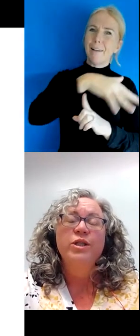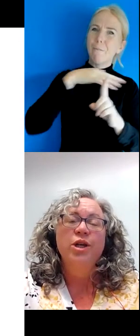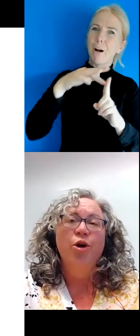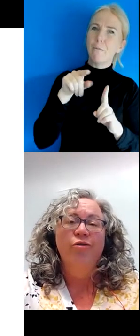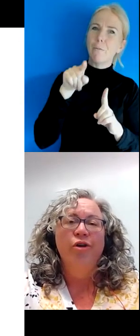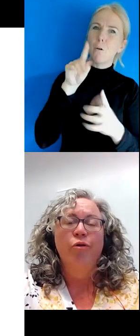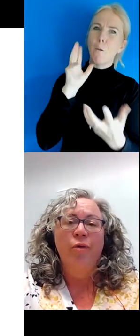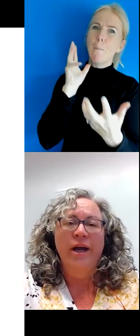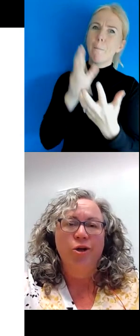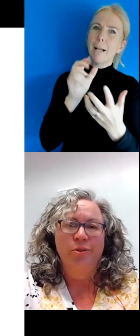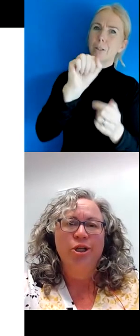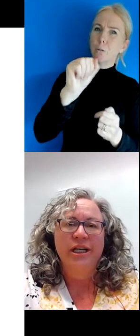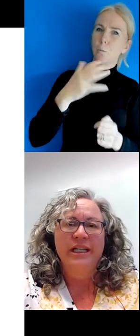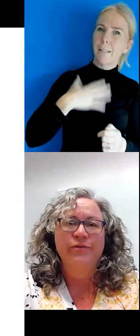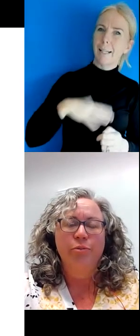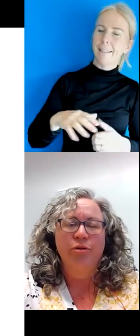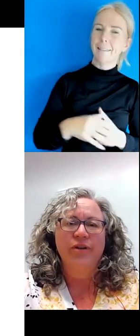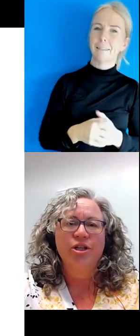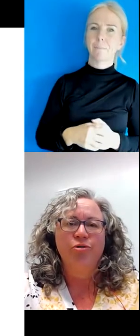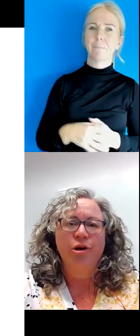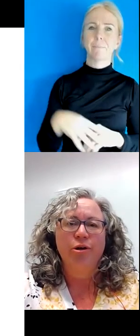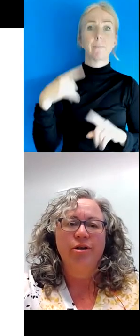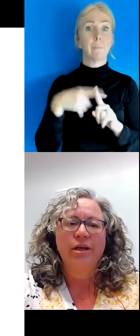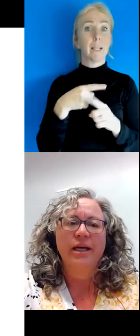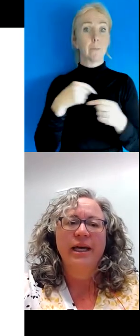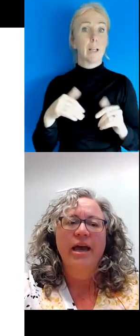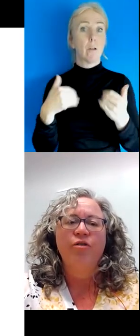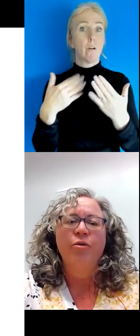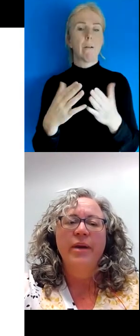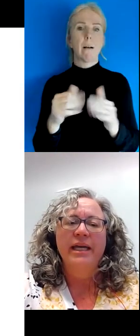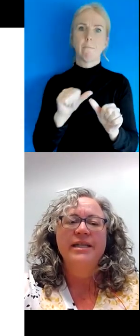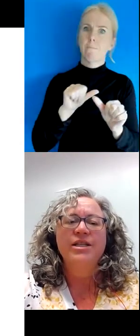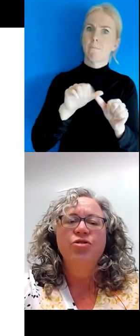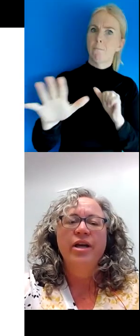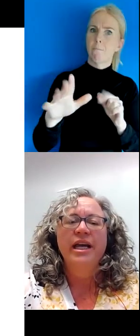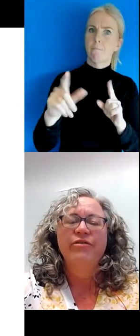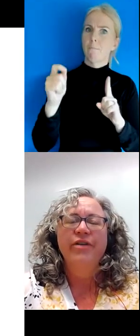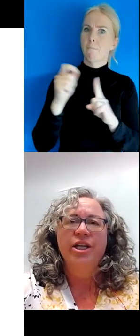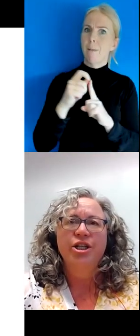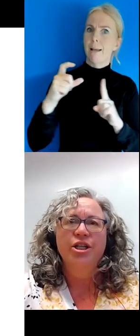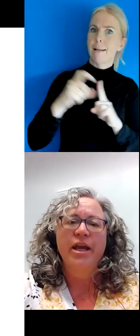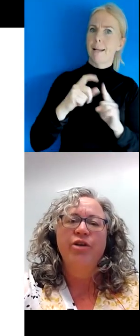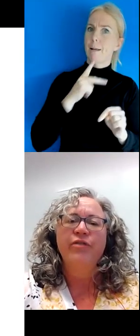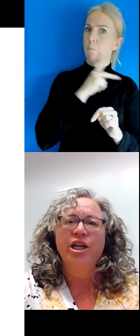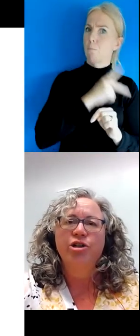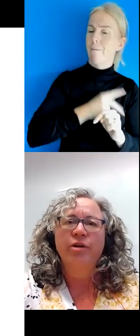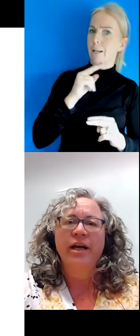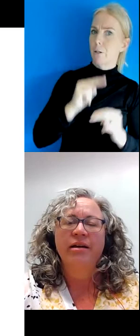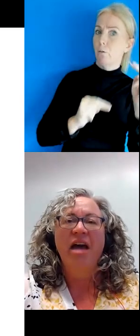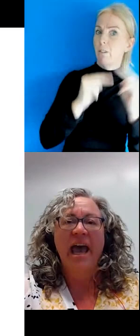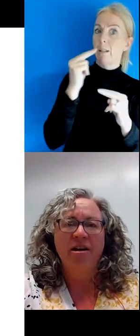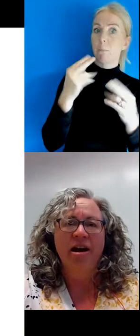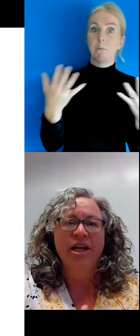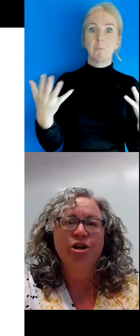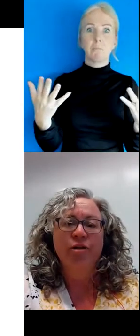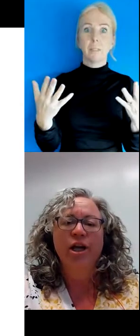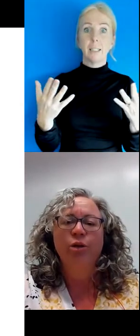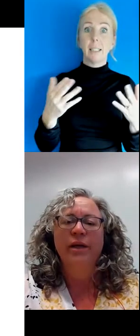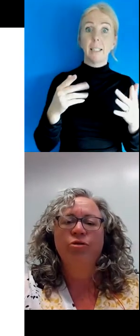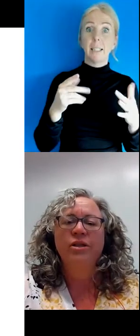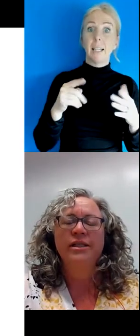We also offer great opportunities for professional growth. From industry innovation to manufacturing,